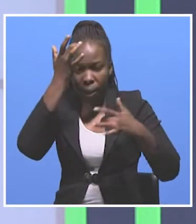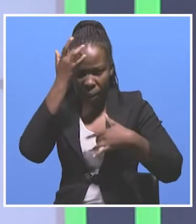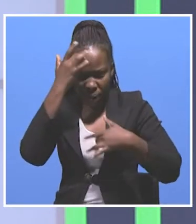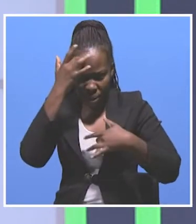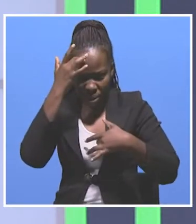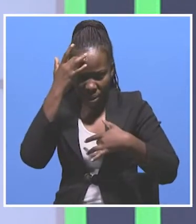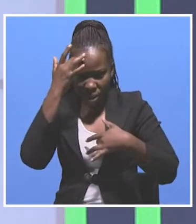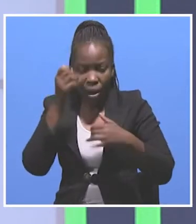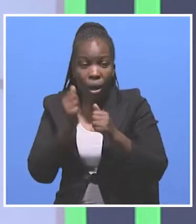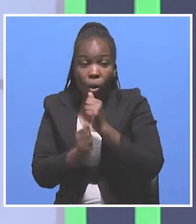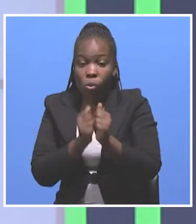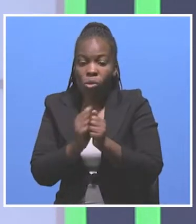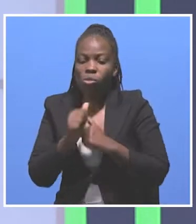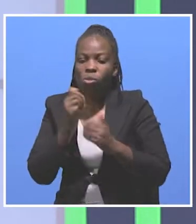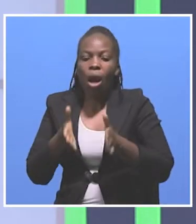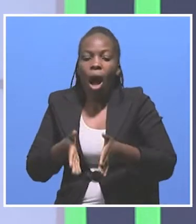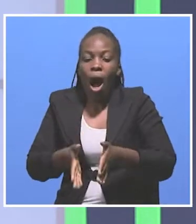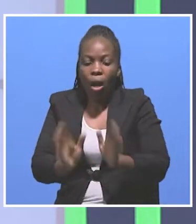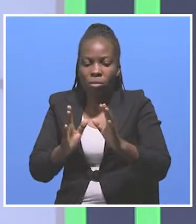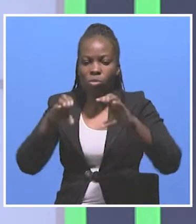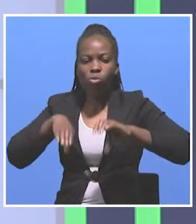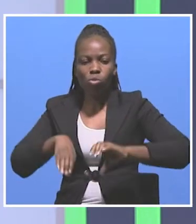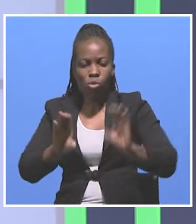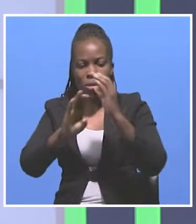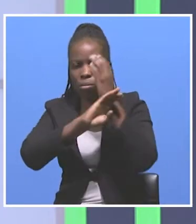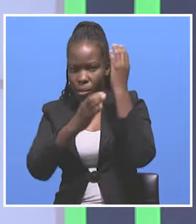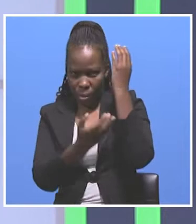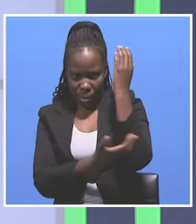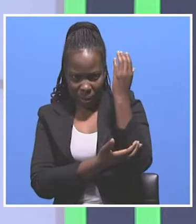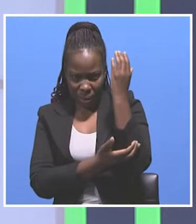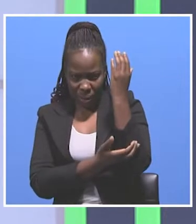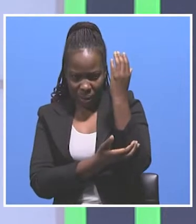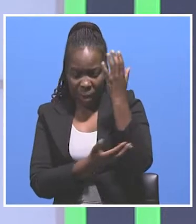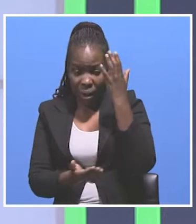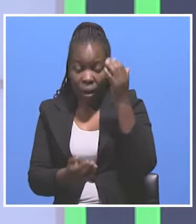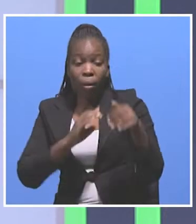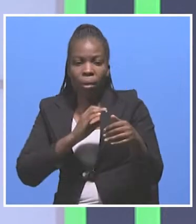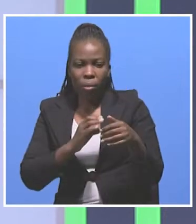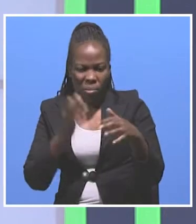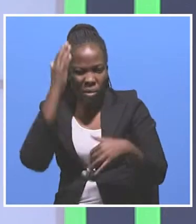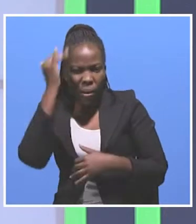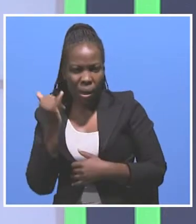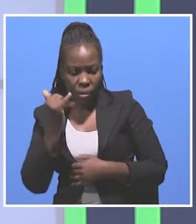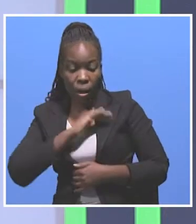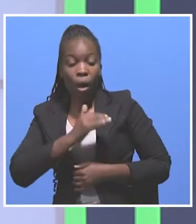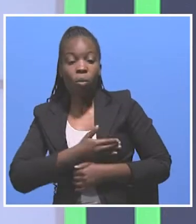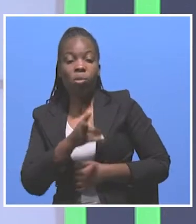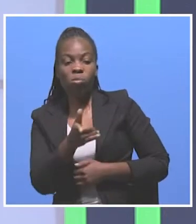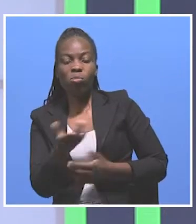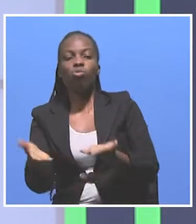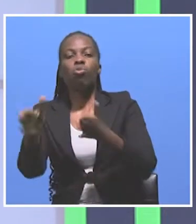allow someone to carry the stress of life of pregnancy. Otherwise, the woman risks dying. There are such